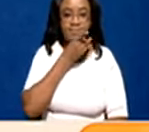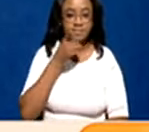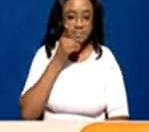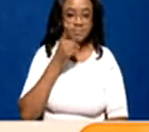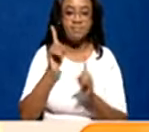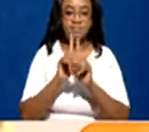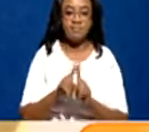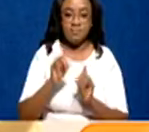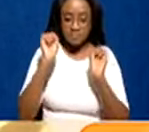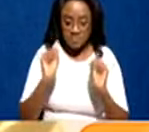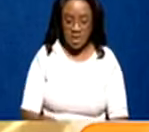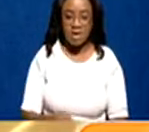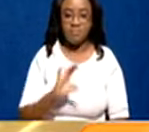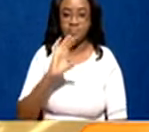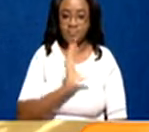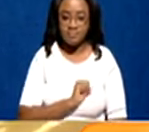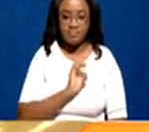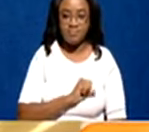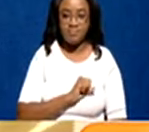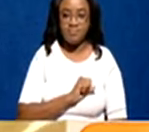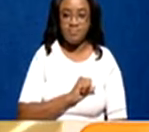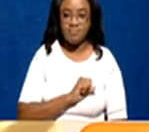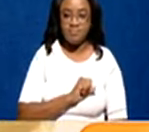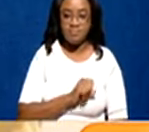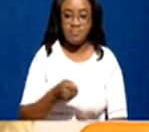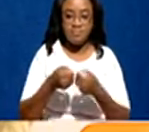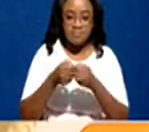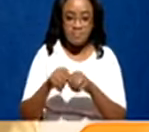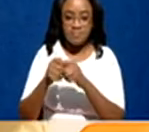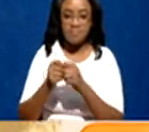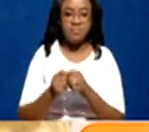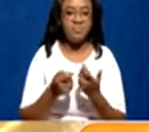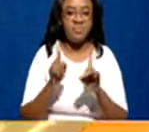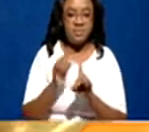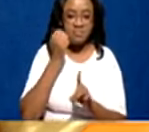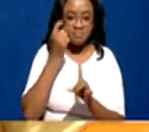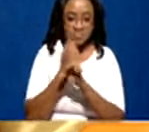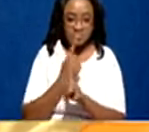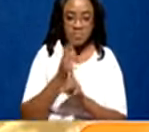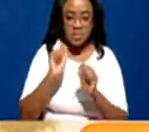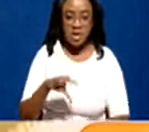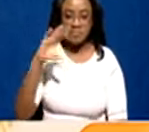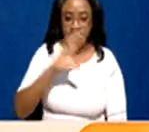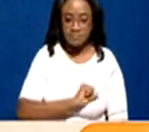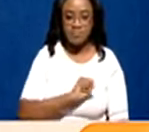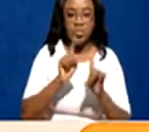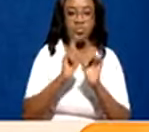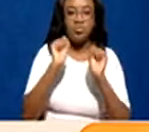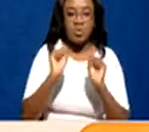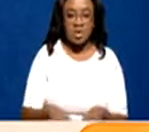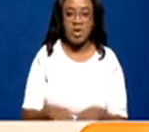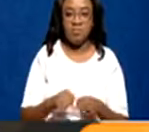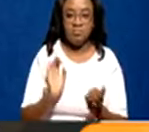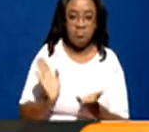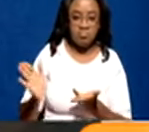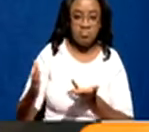able to withstand pests and diseases, that can be able to yield